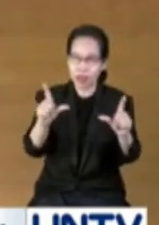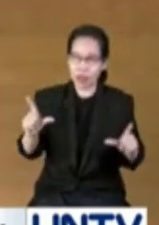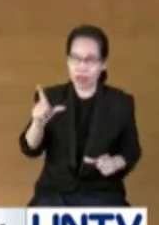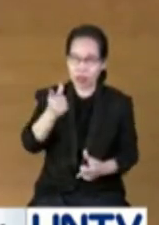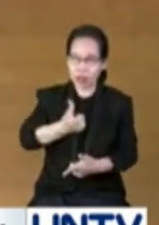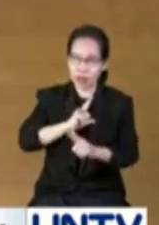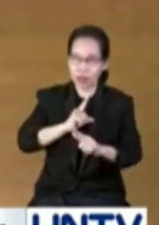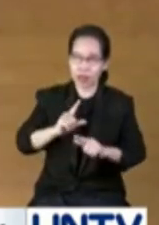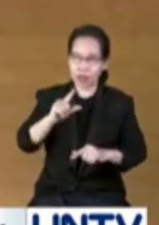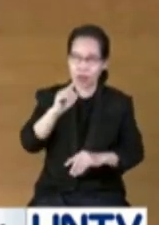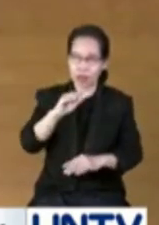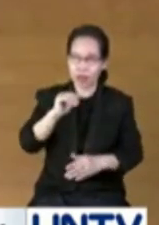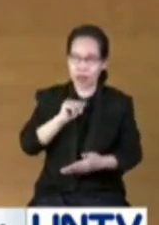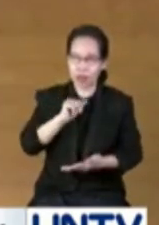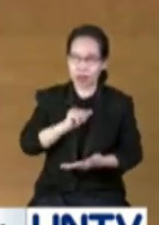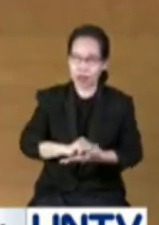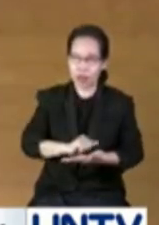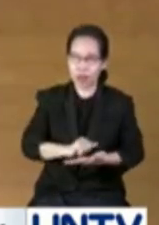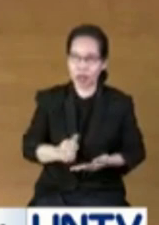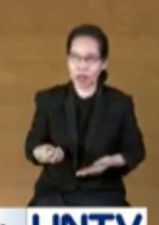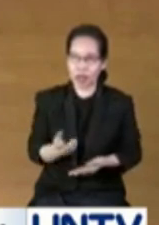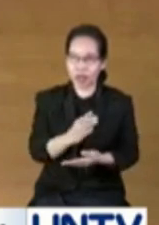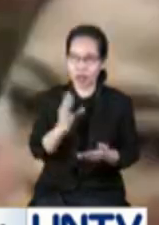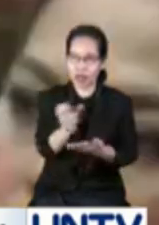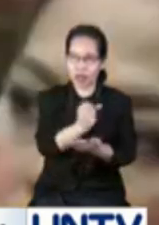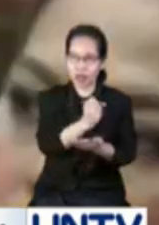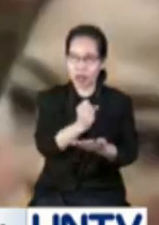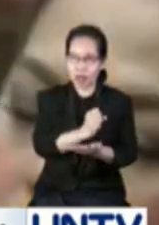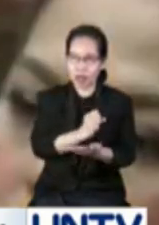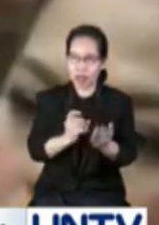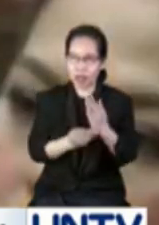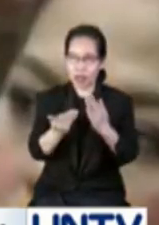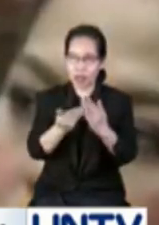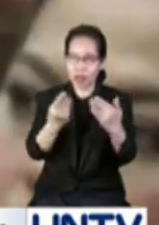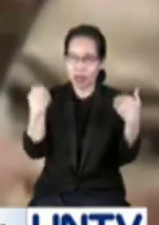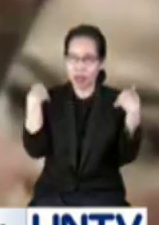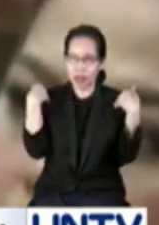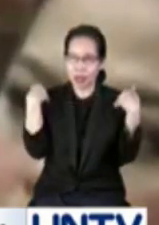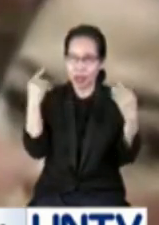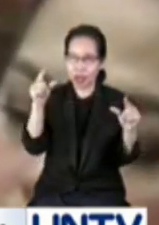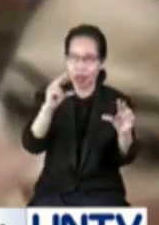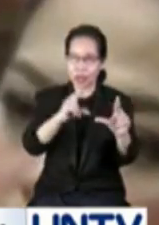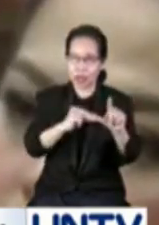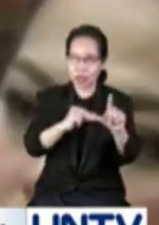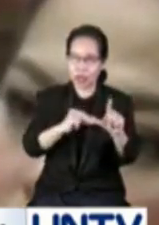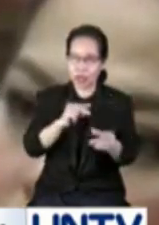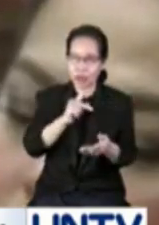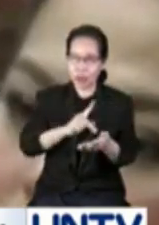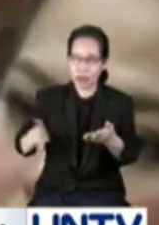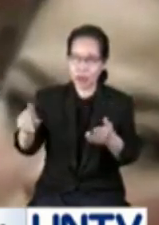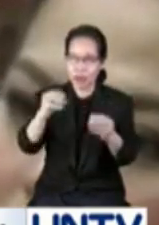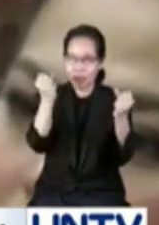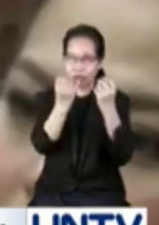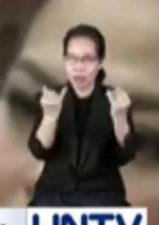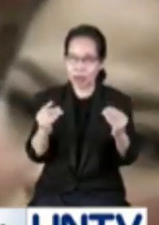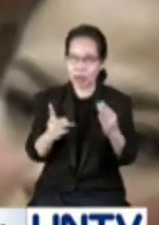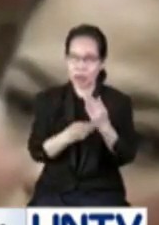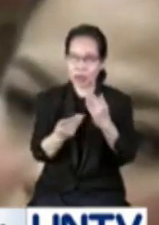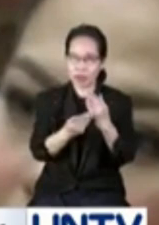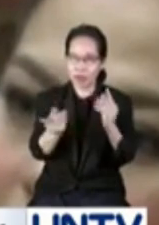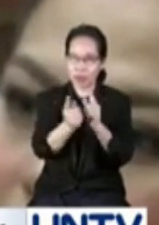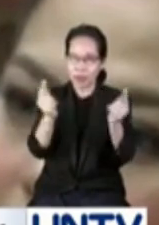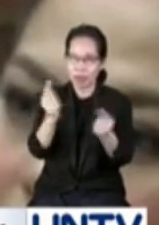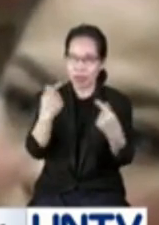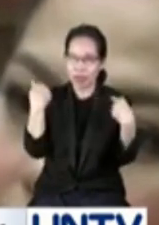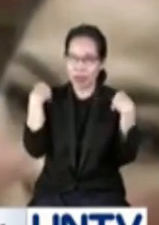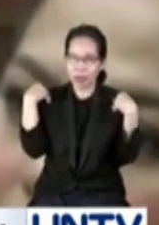revenue collection. All our digitalization efforts will be linked to our payment systems, whose digital transformation has been accelerating